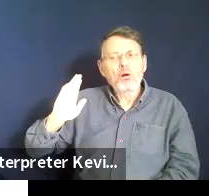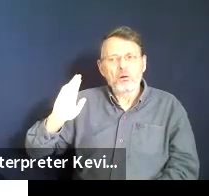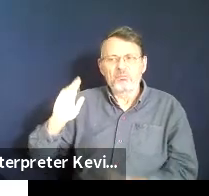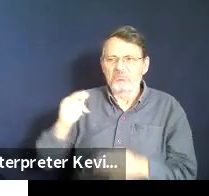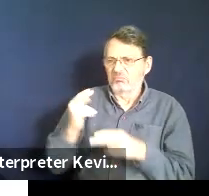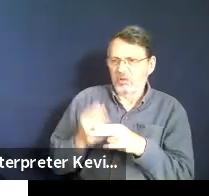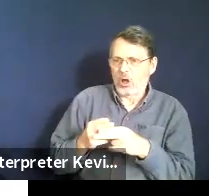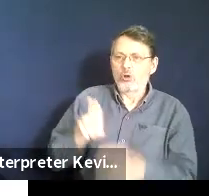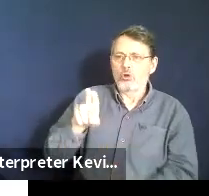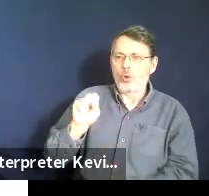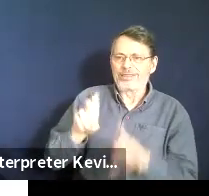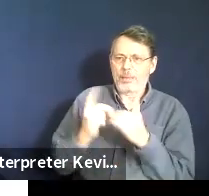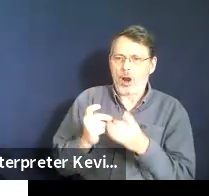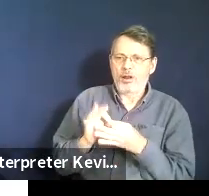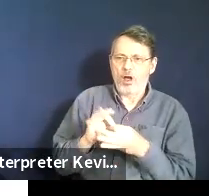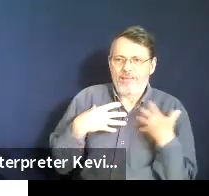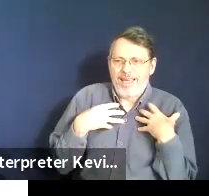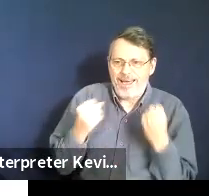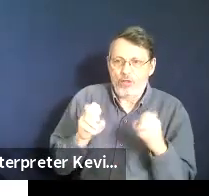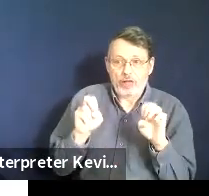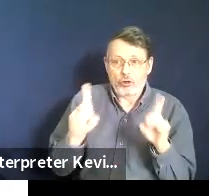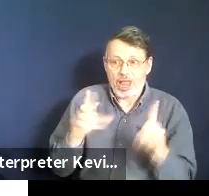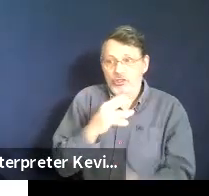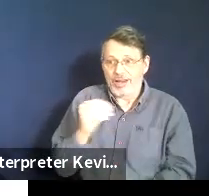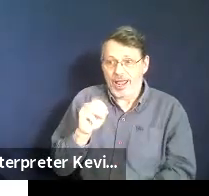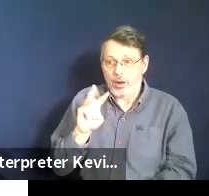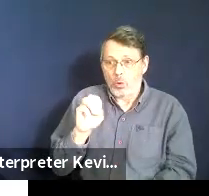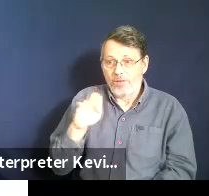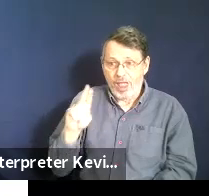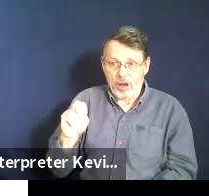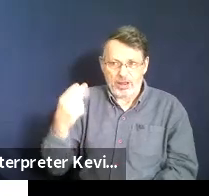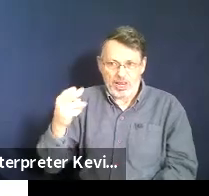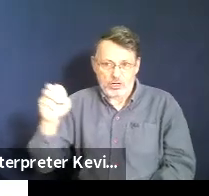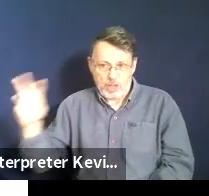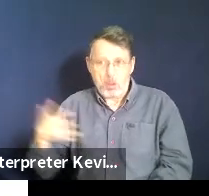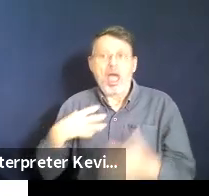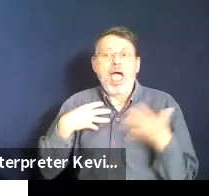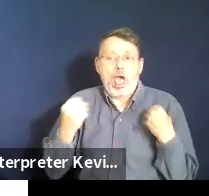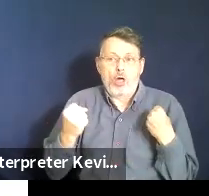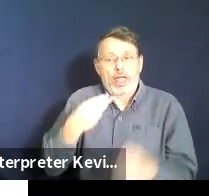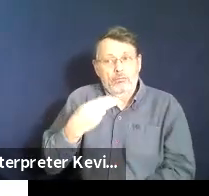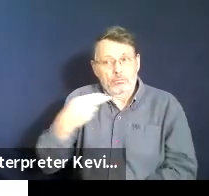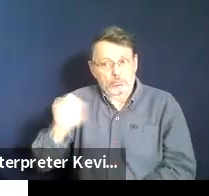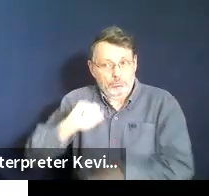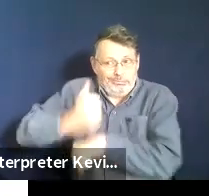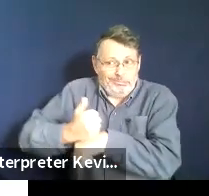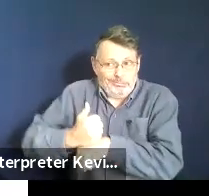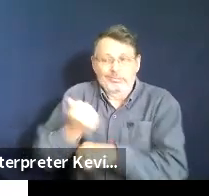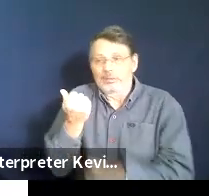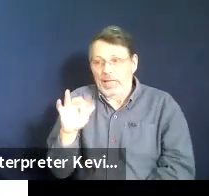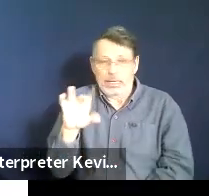U.S. Department of Health, Education, and Welfare. Health and Human Services was created in